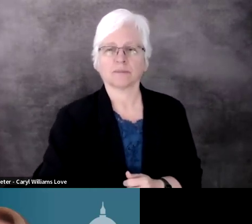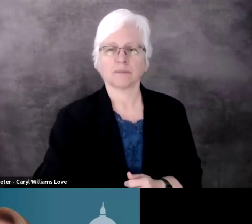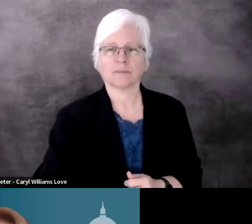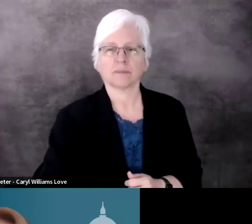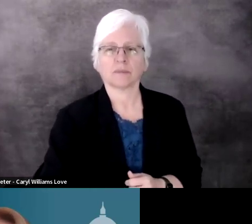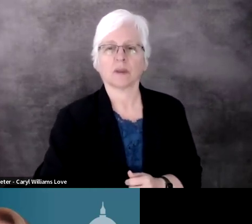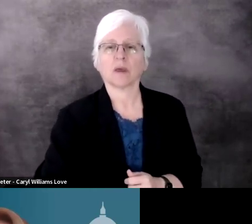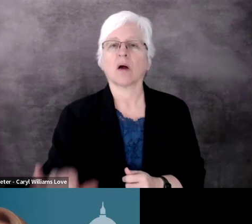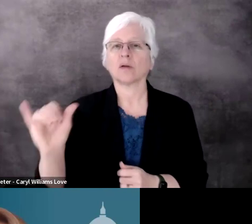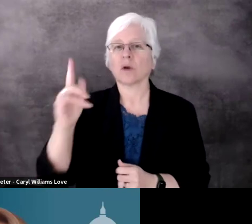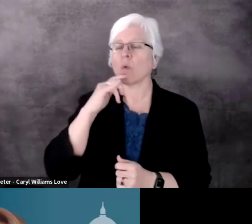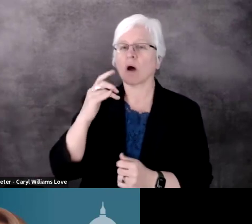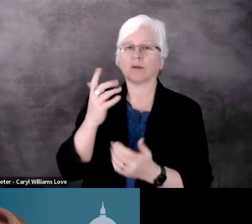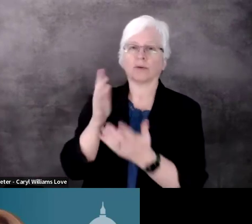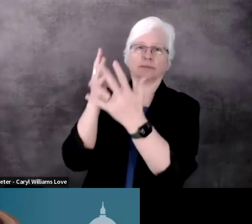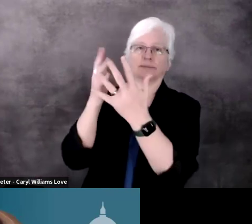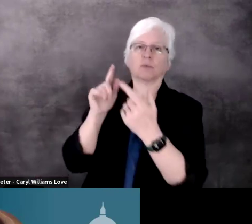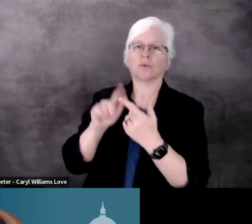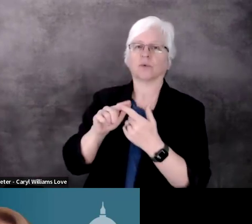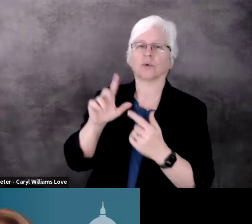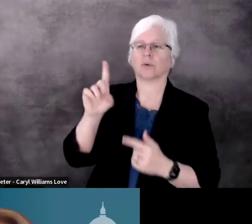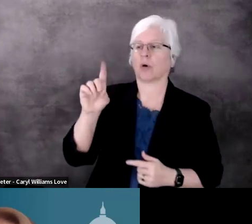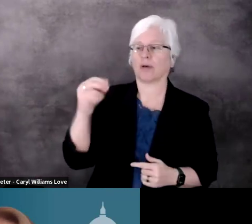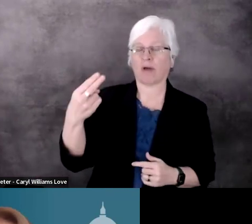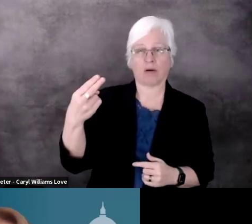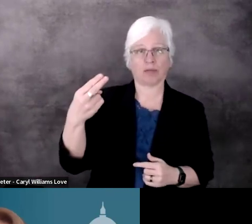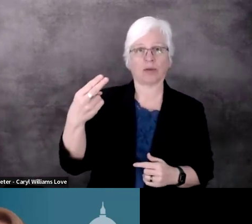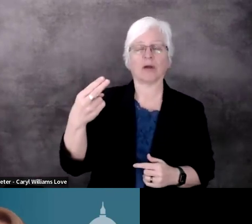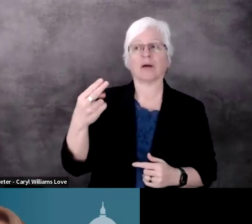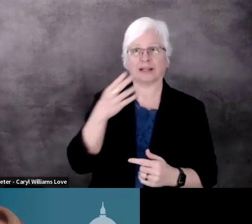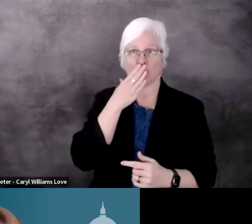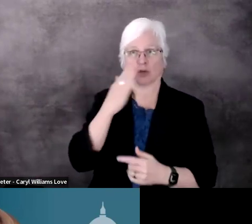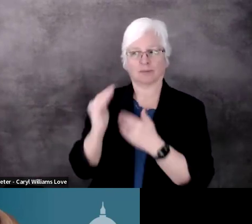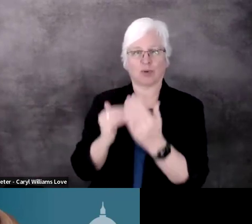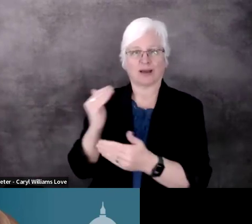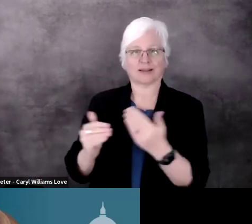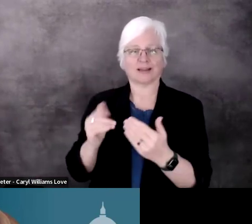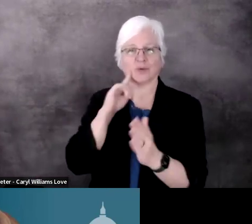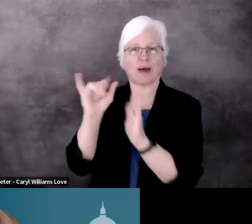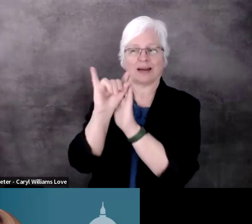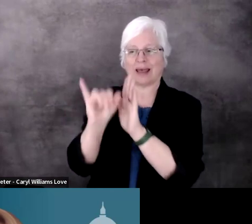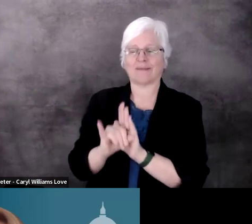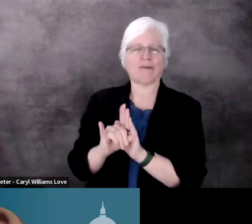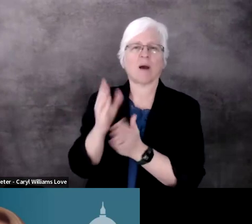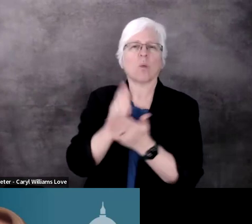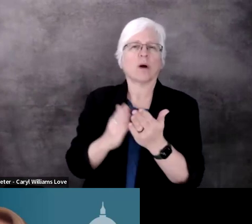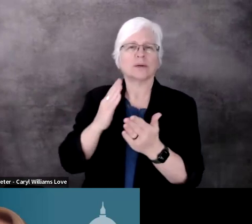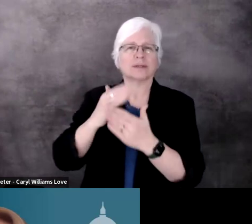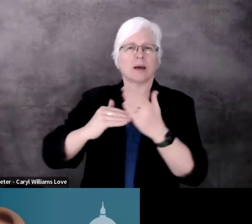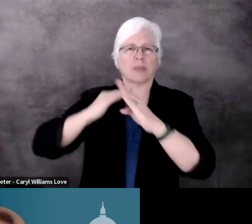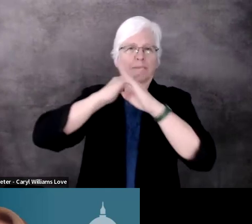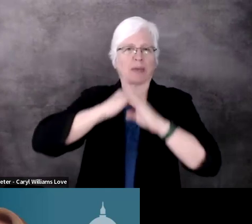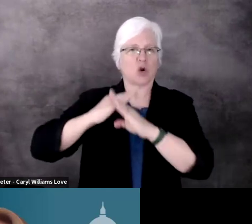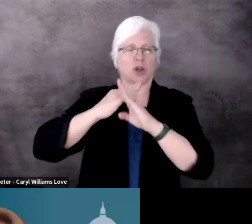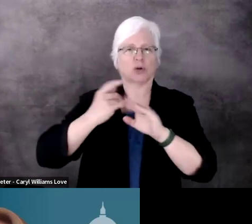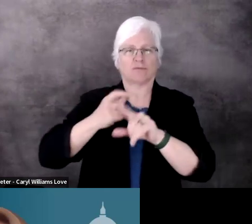Bateman, the Department of Health. It did a really good process, thank you, to identify what some of the barriers were in the workforce and what we